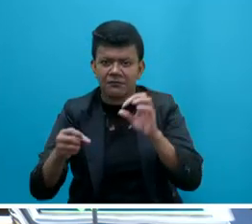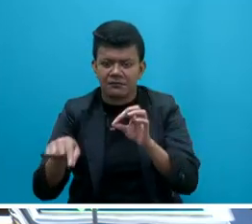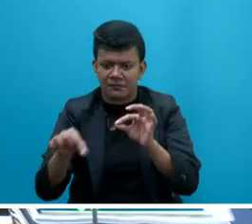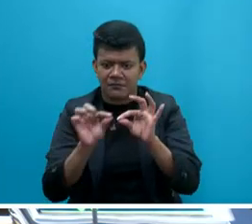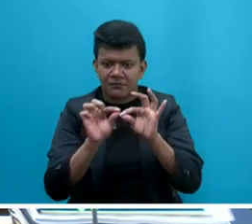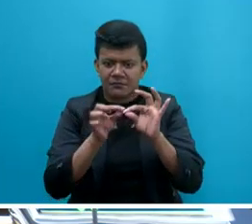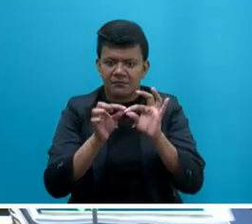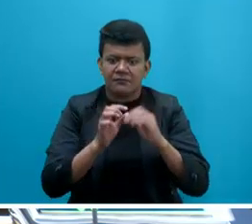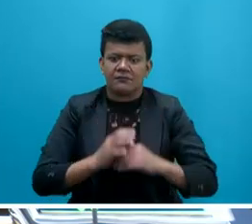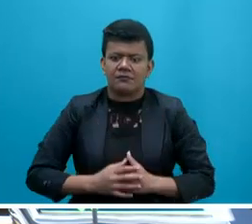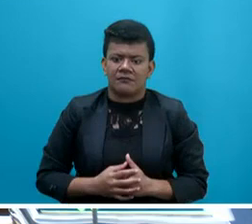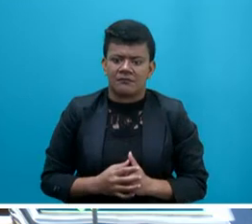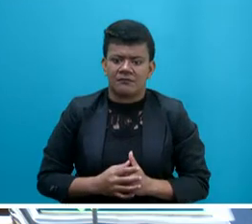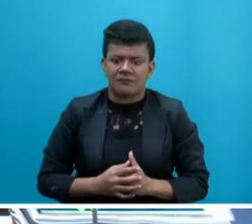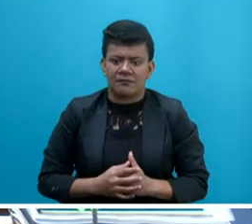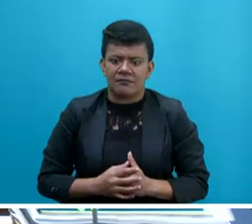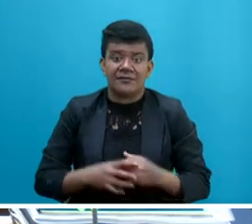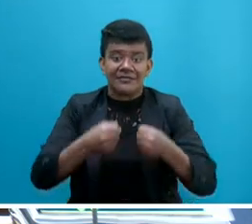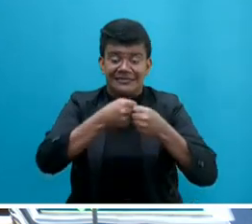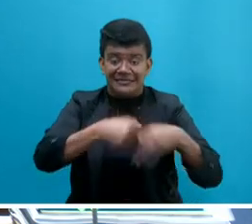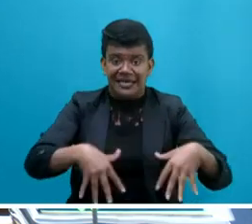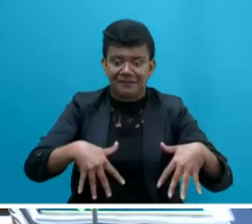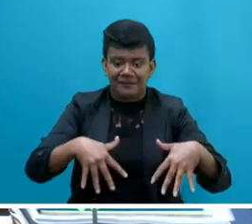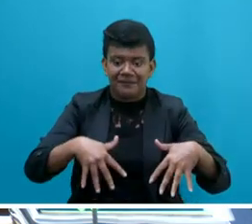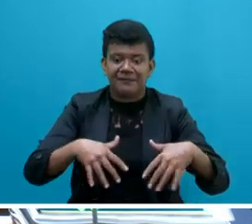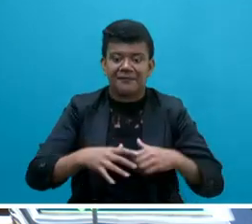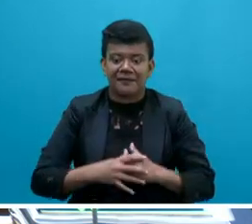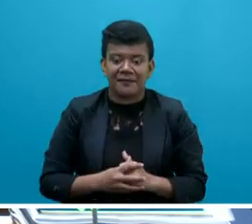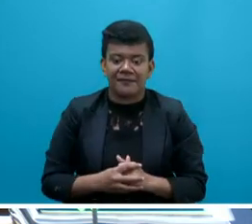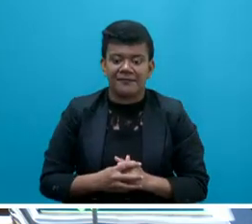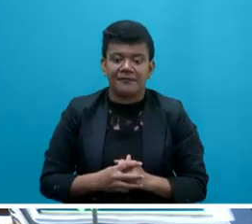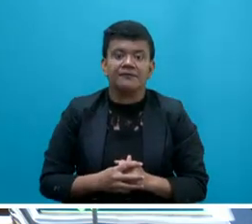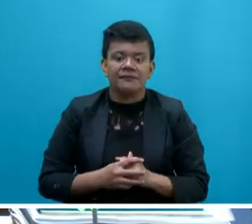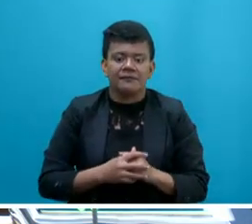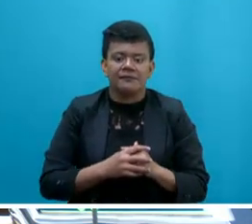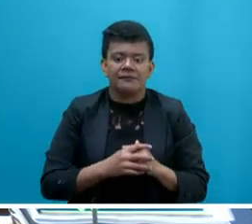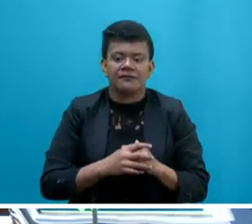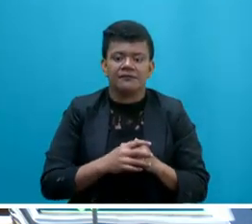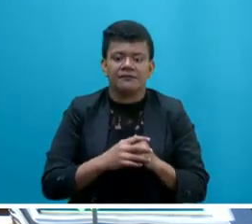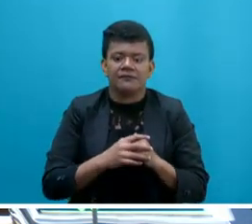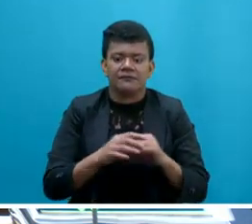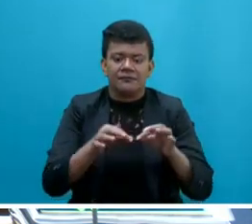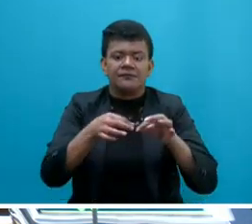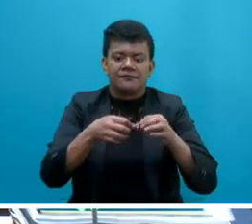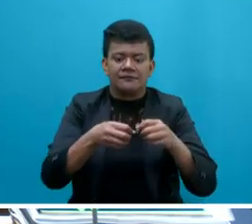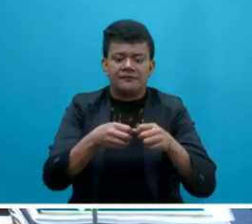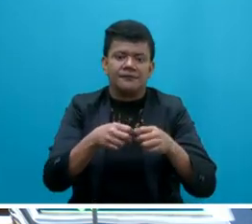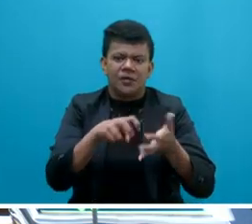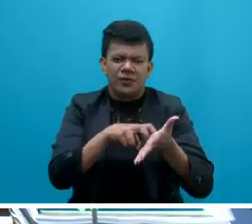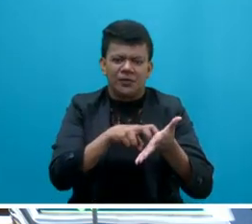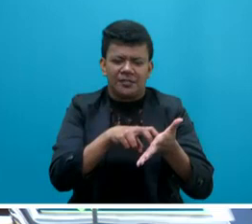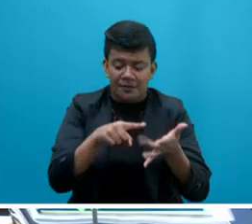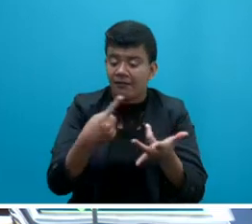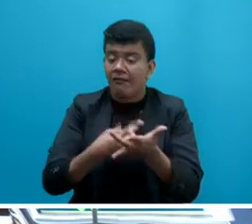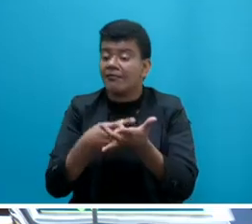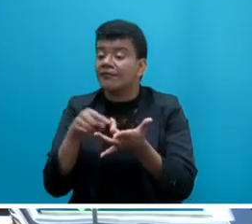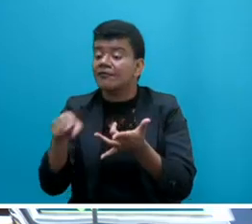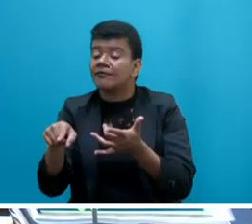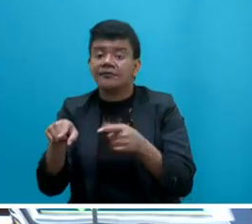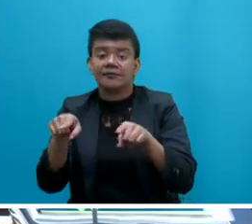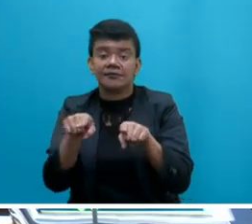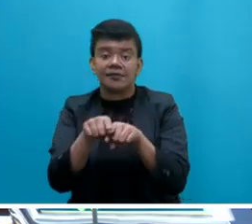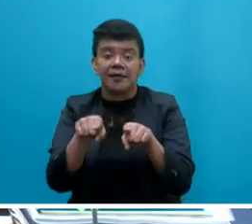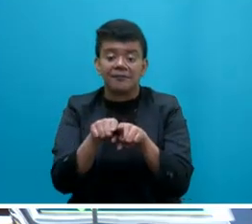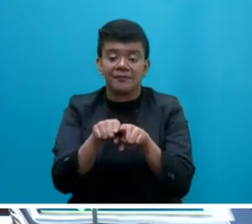in personnel, infrastructure, and legislation review, respectively. Mr. Speaker, sir, in line with sentiments expressed by